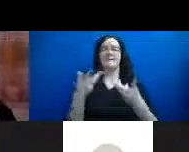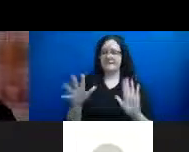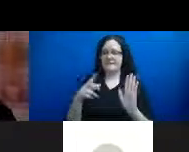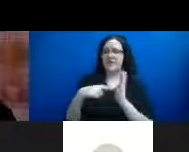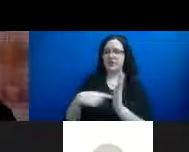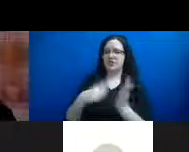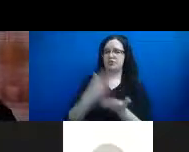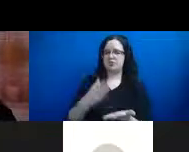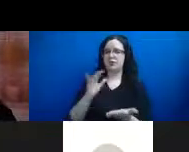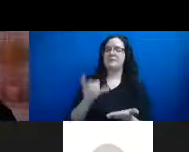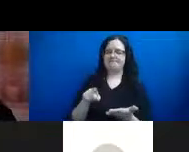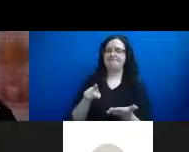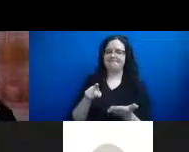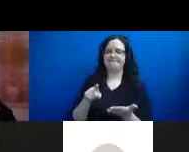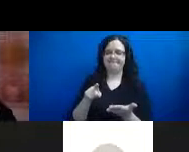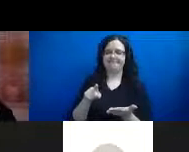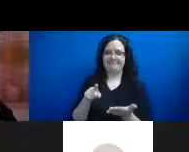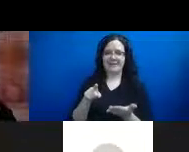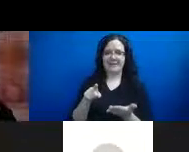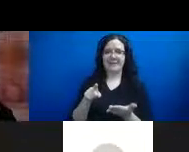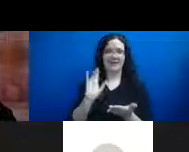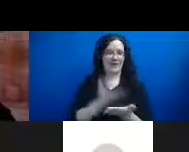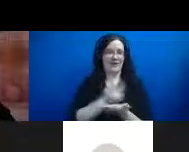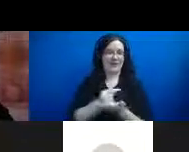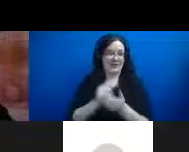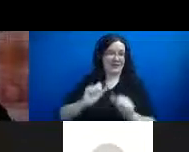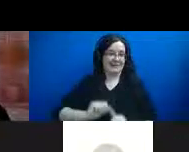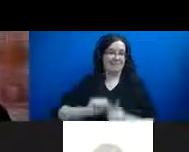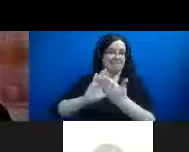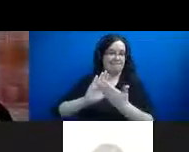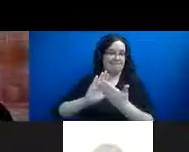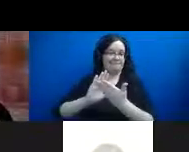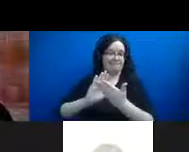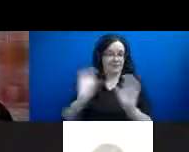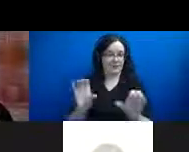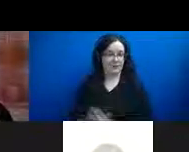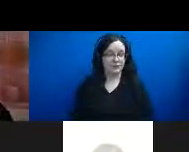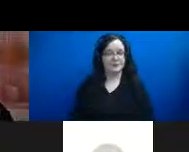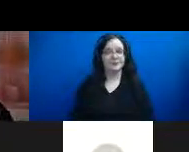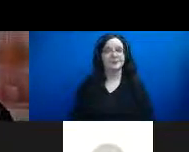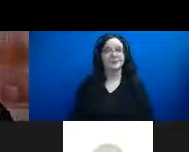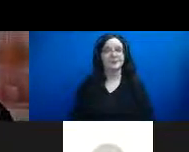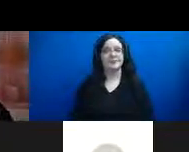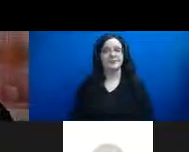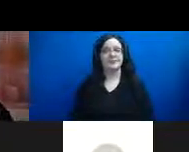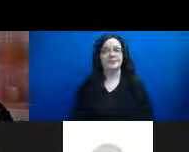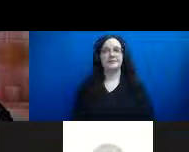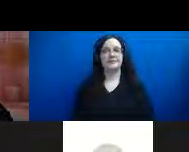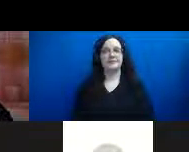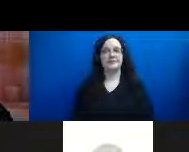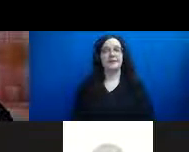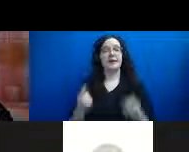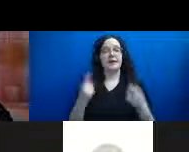is fairly actionable in our treatment. When we look at gambling